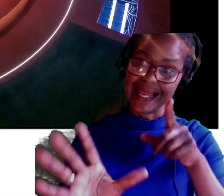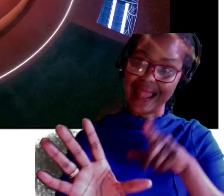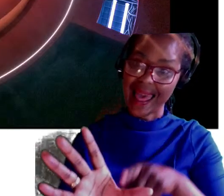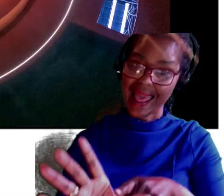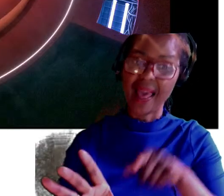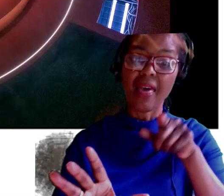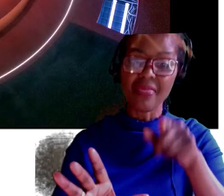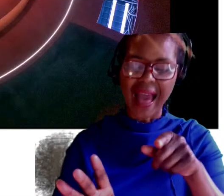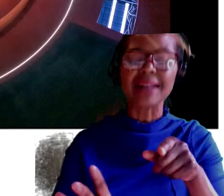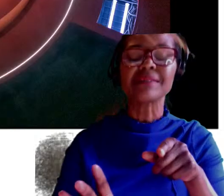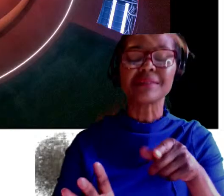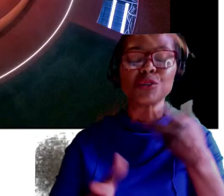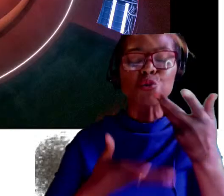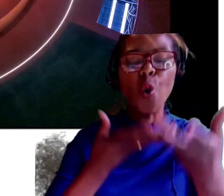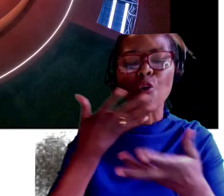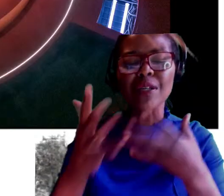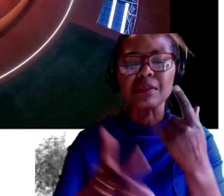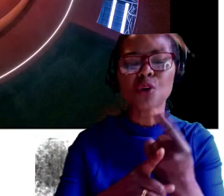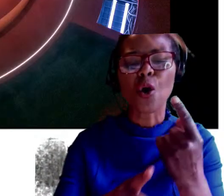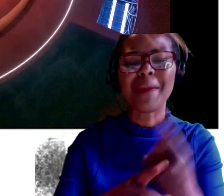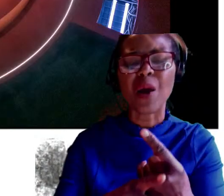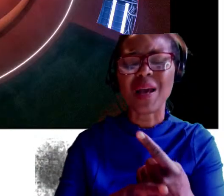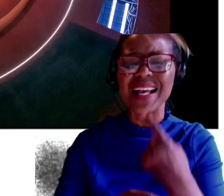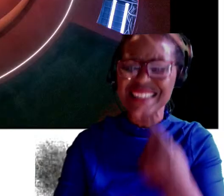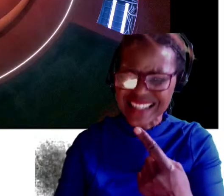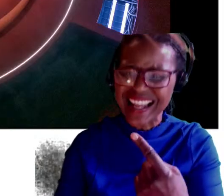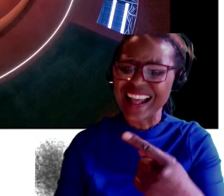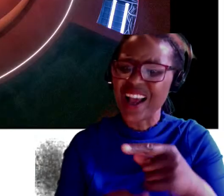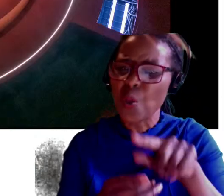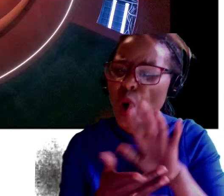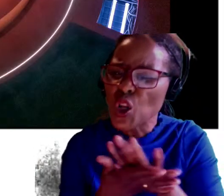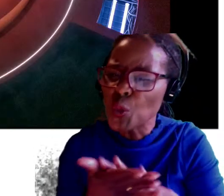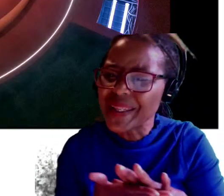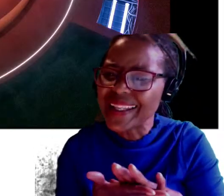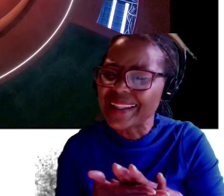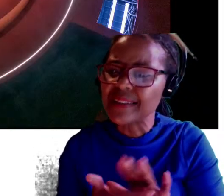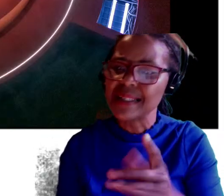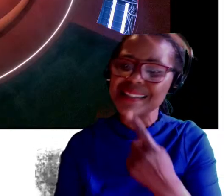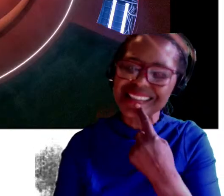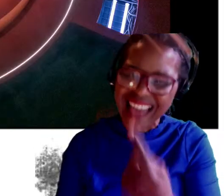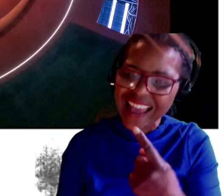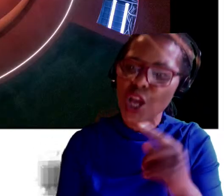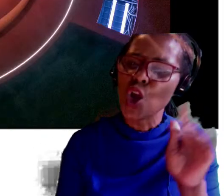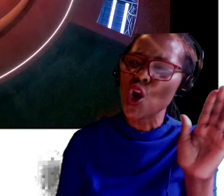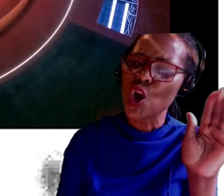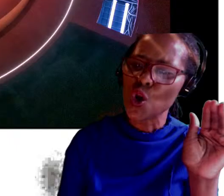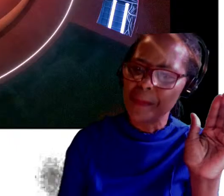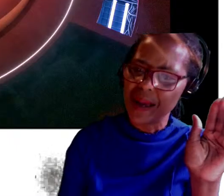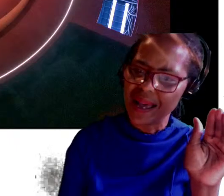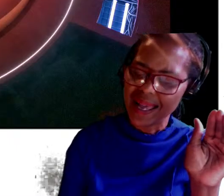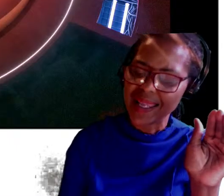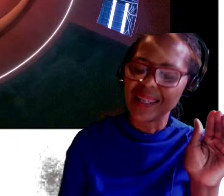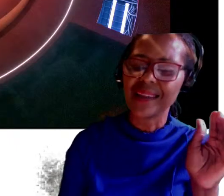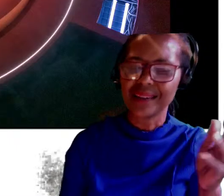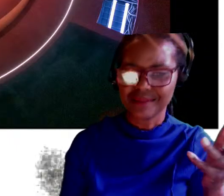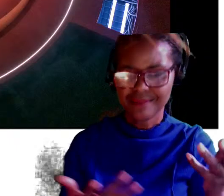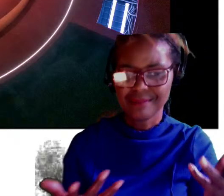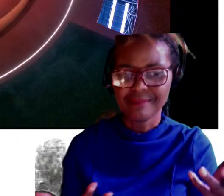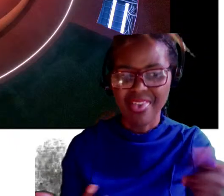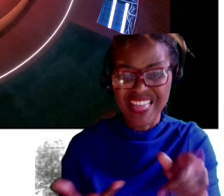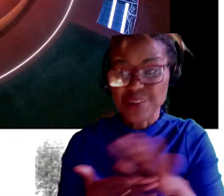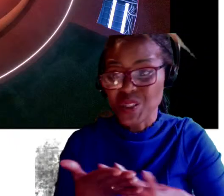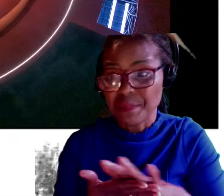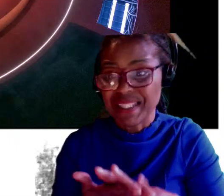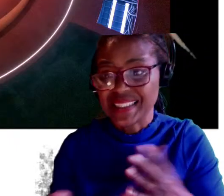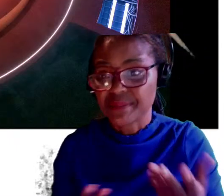you mean and saying goodbye. And secretly, under the hood, all the